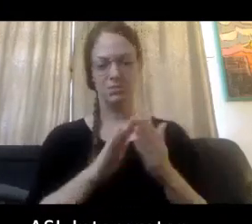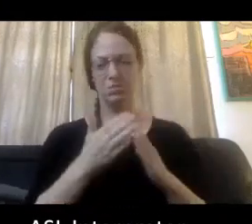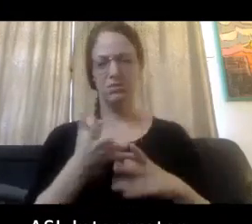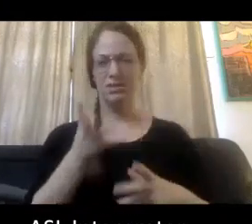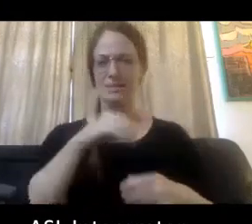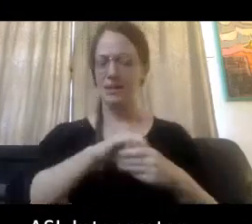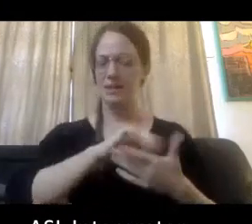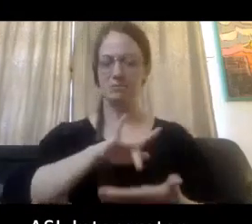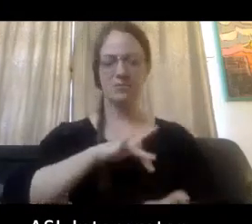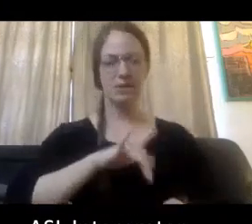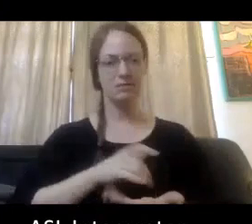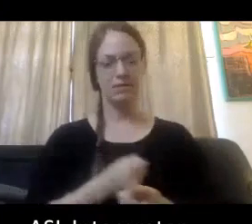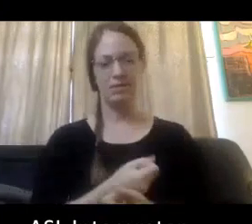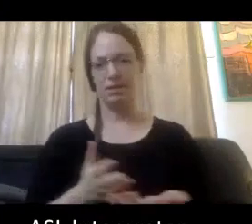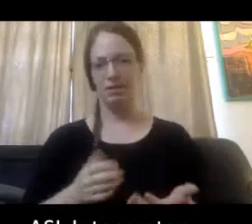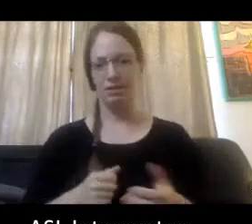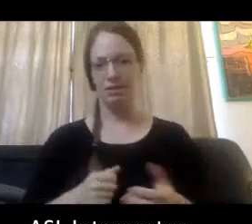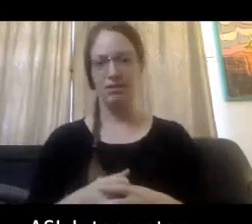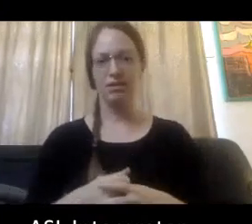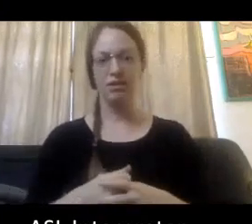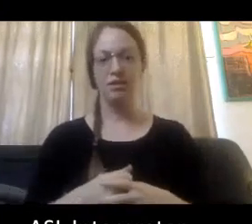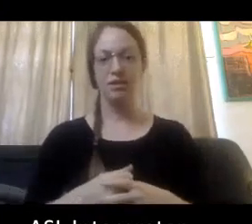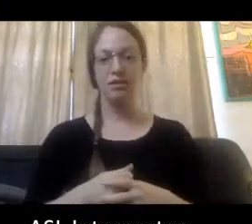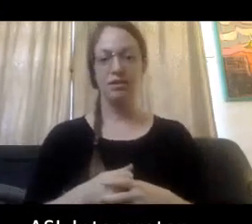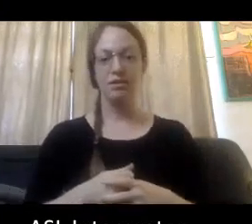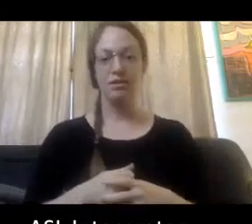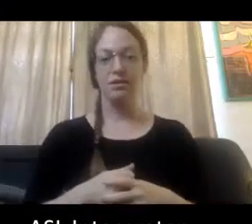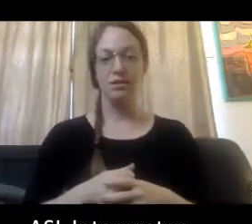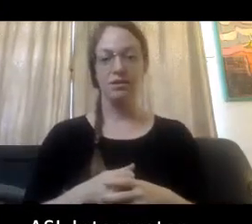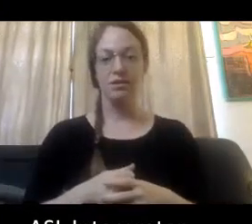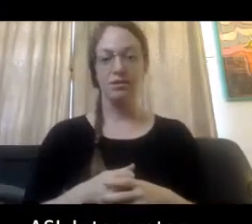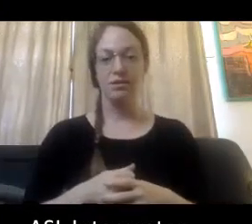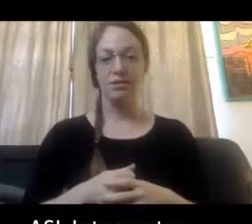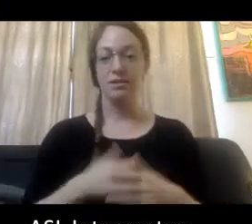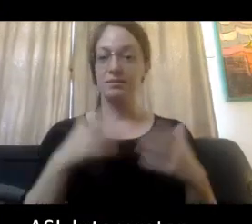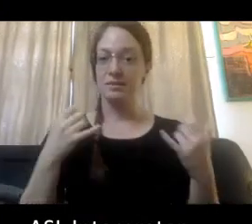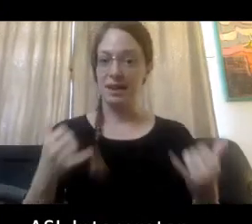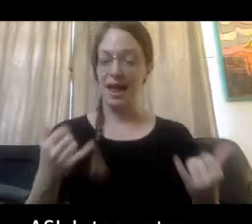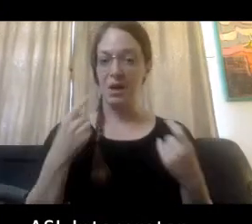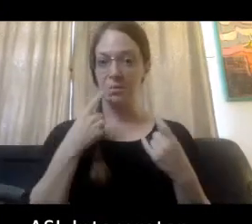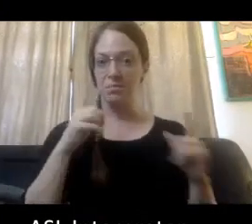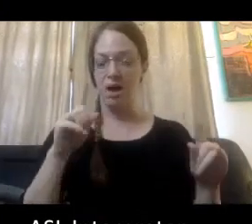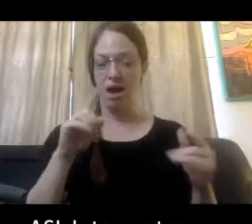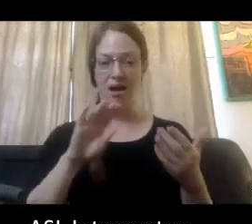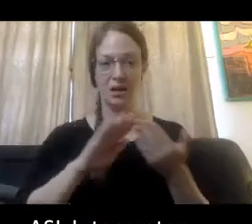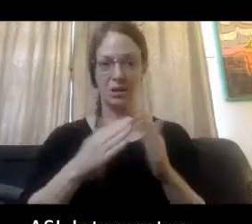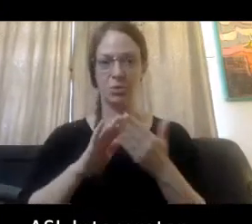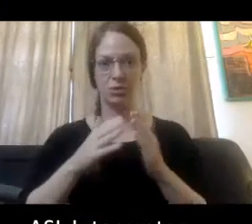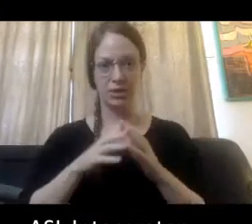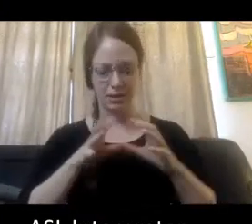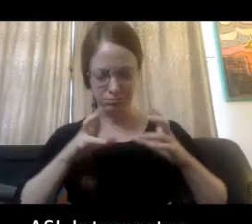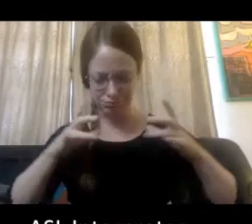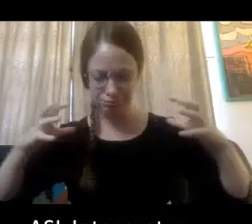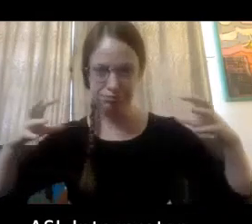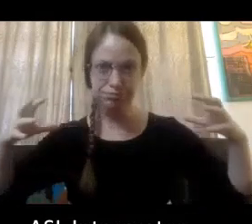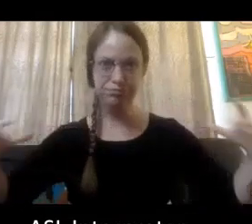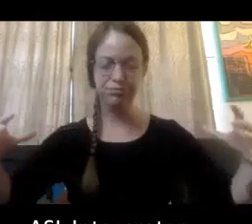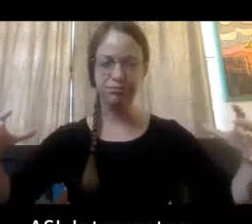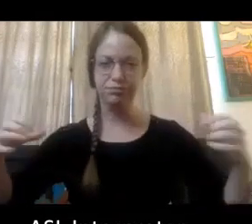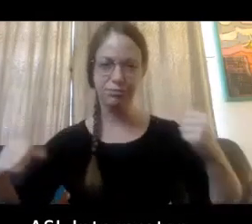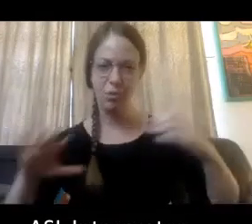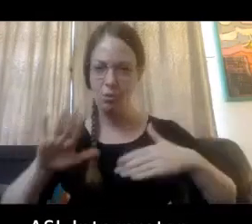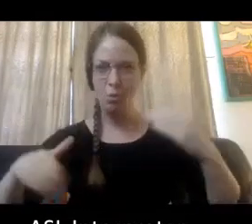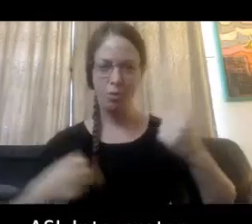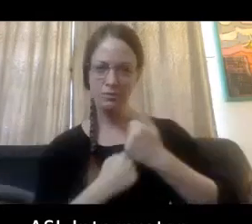do, and it's not really a coincidence that there's a big community behind us now. I think what you put in, you get back